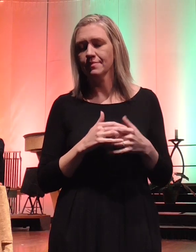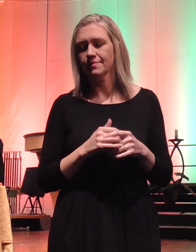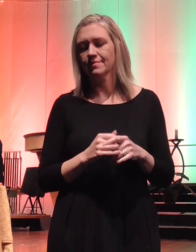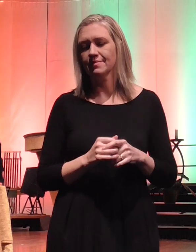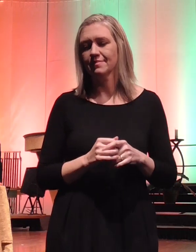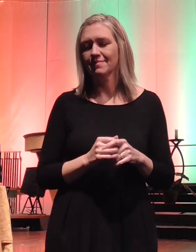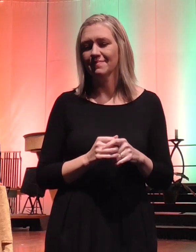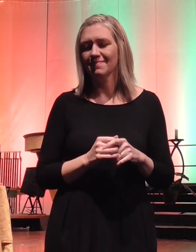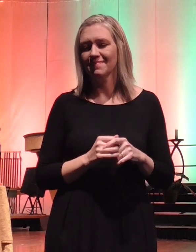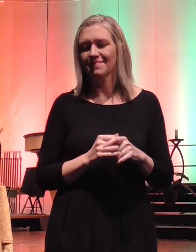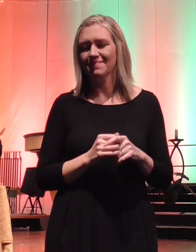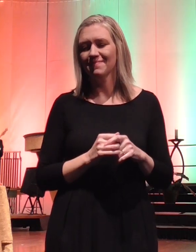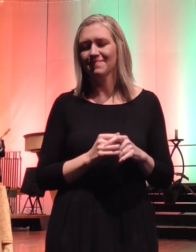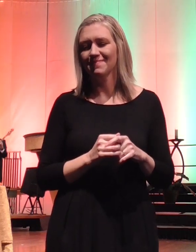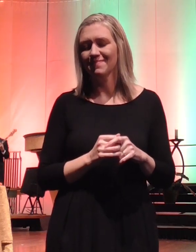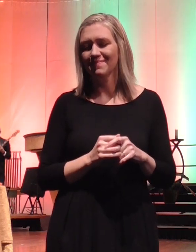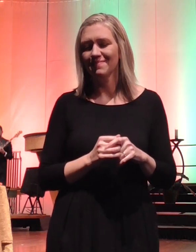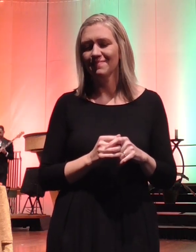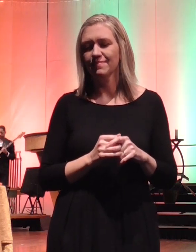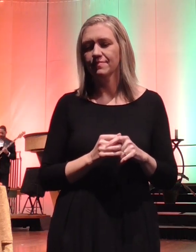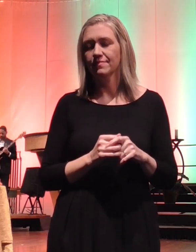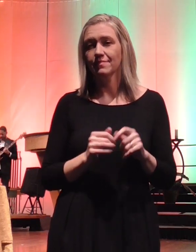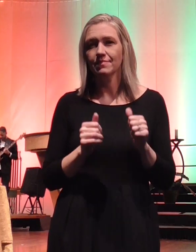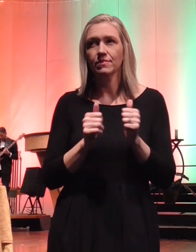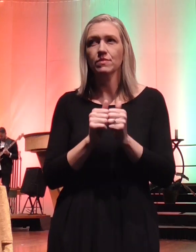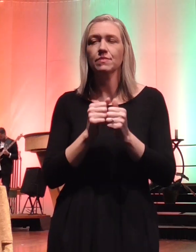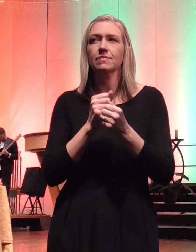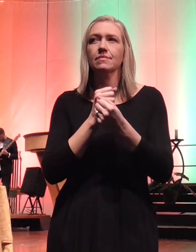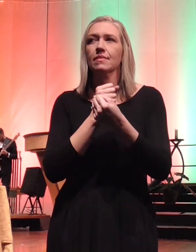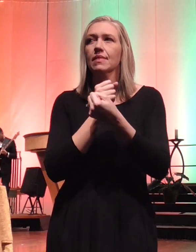heart with